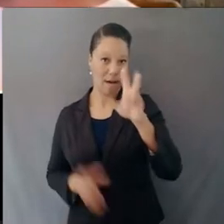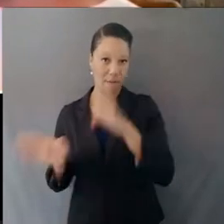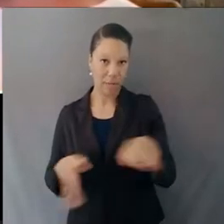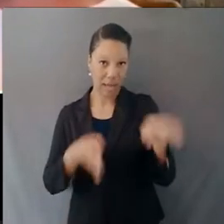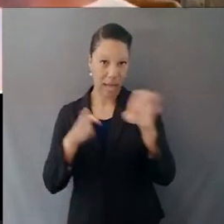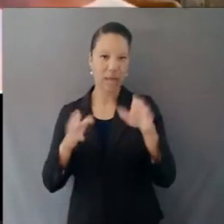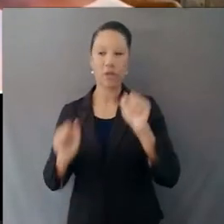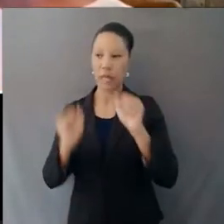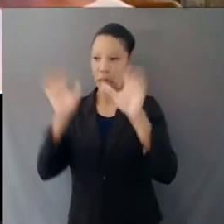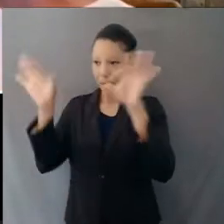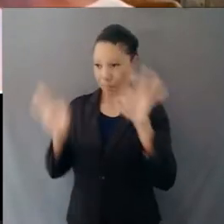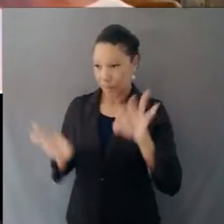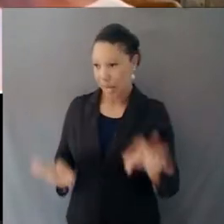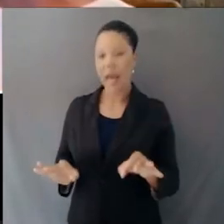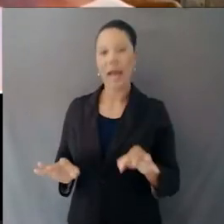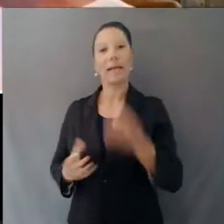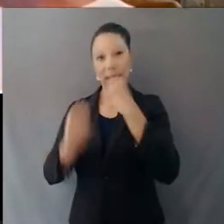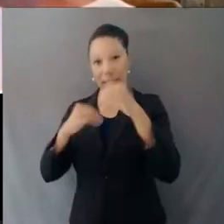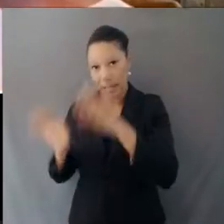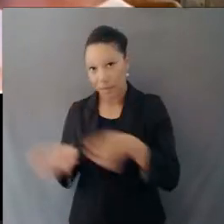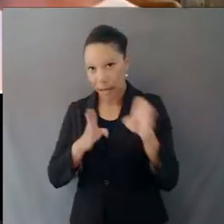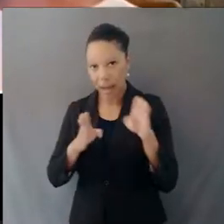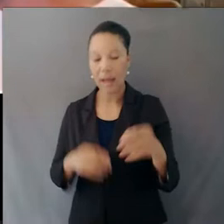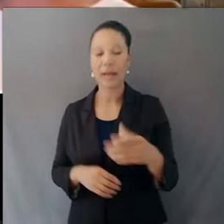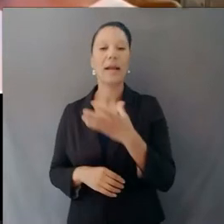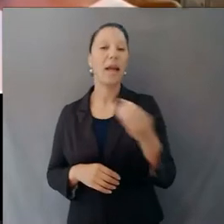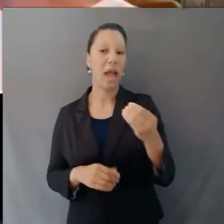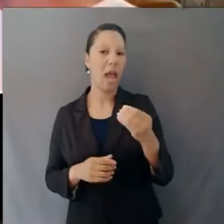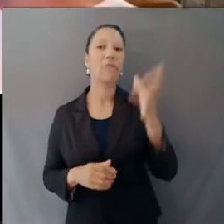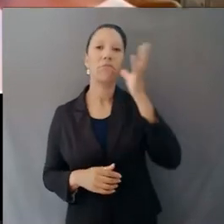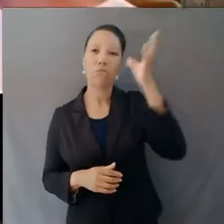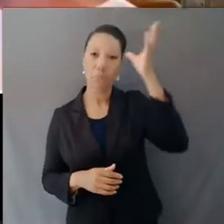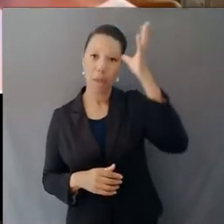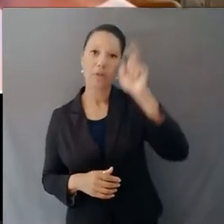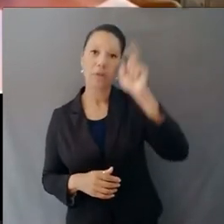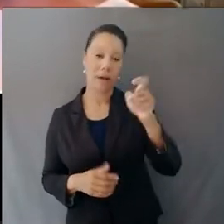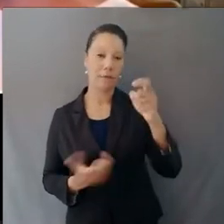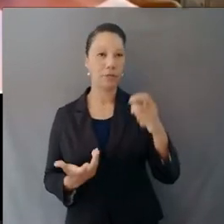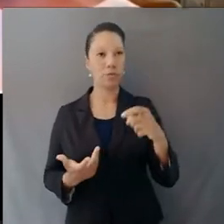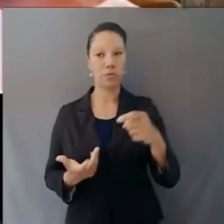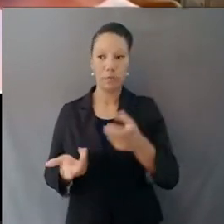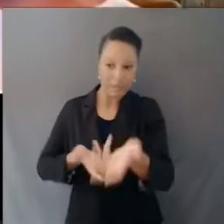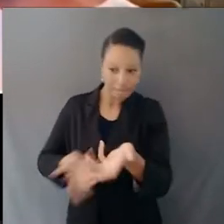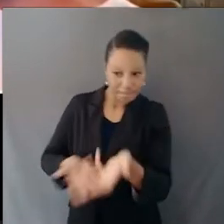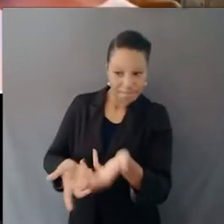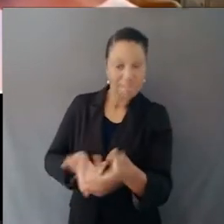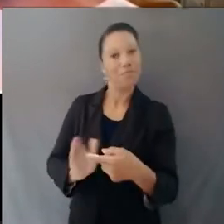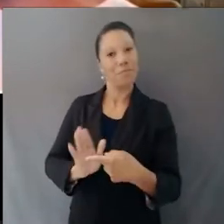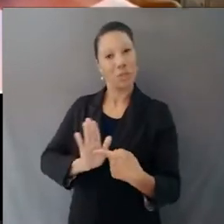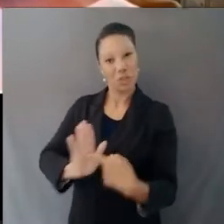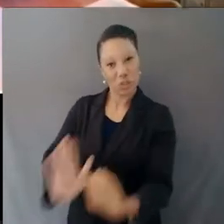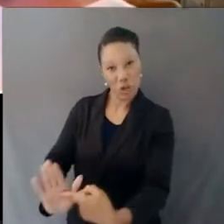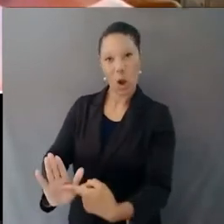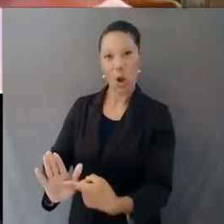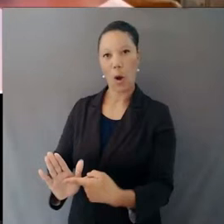healthy eating plan, and that parents need to be able to also work with their kids to model that healthy eating.